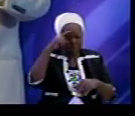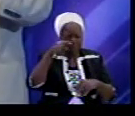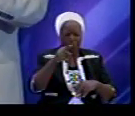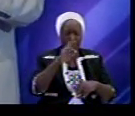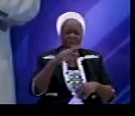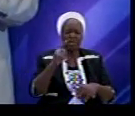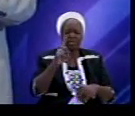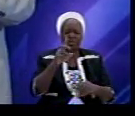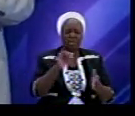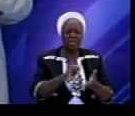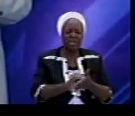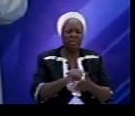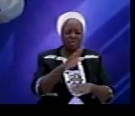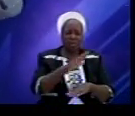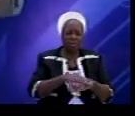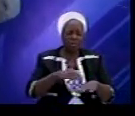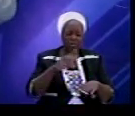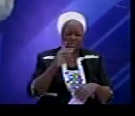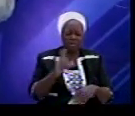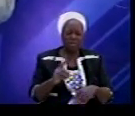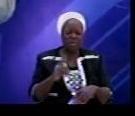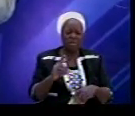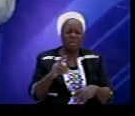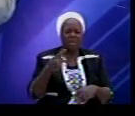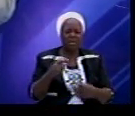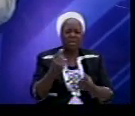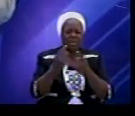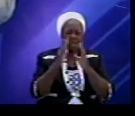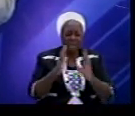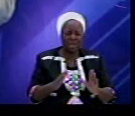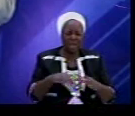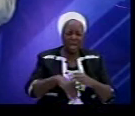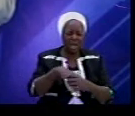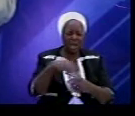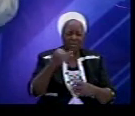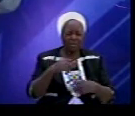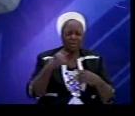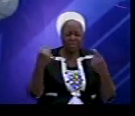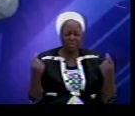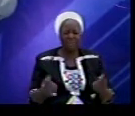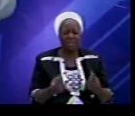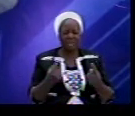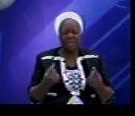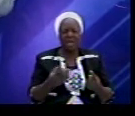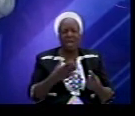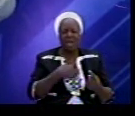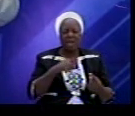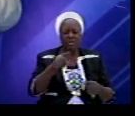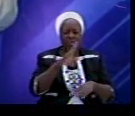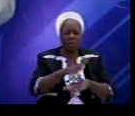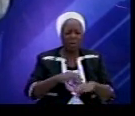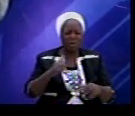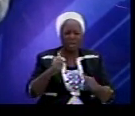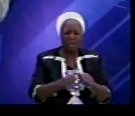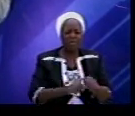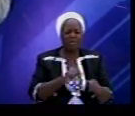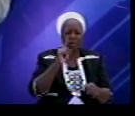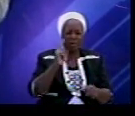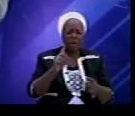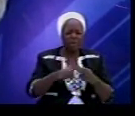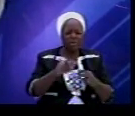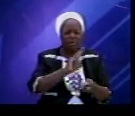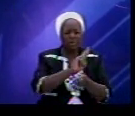that called the sinner out of sin, and you called everyone to